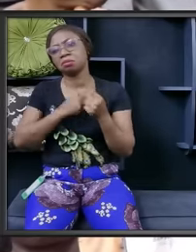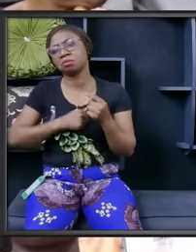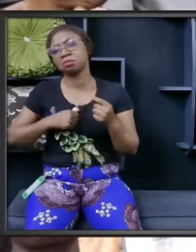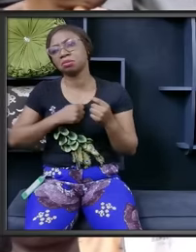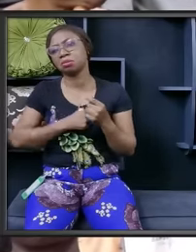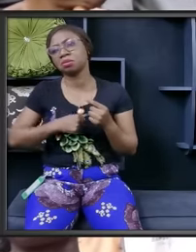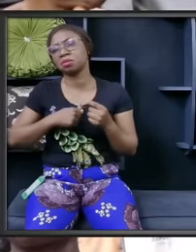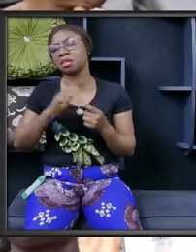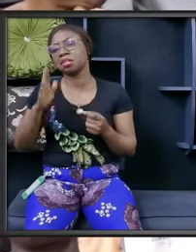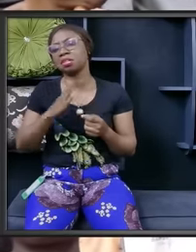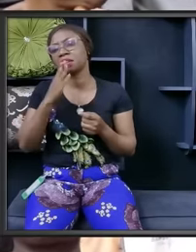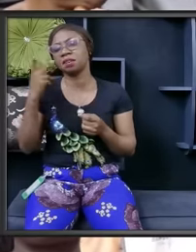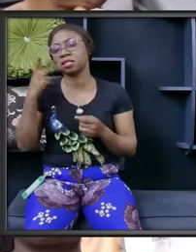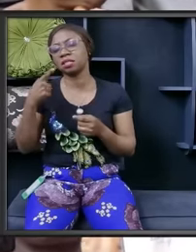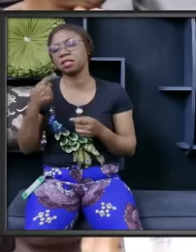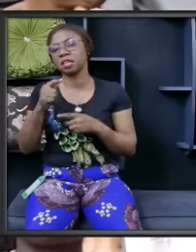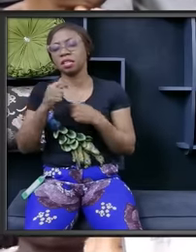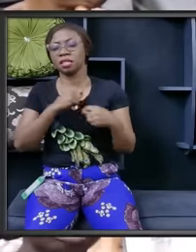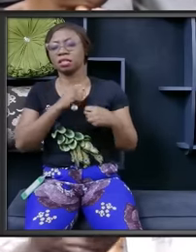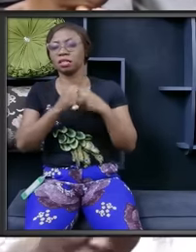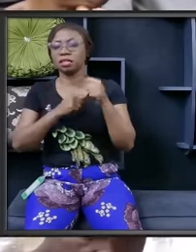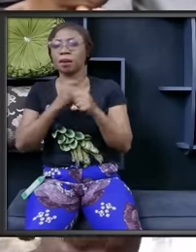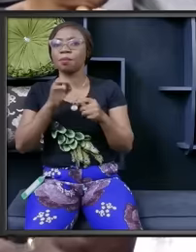type of heart where I get. Say,